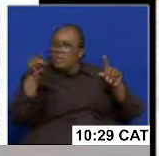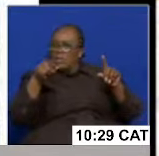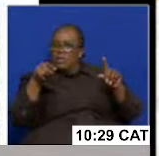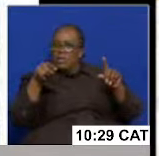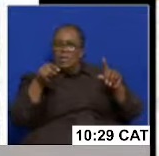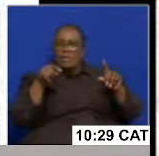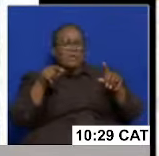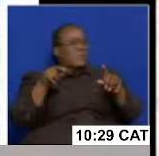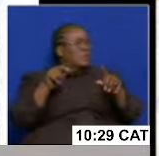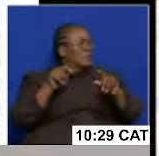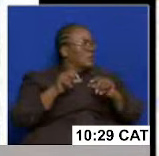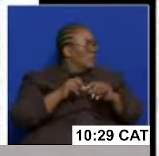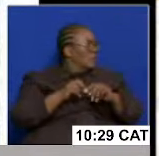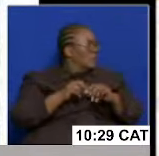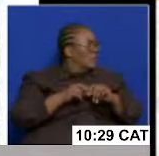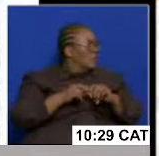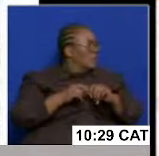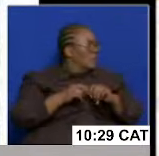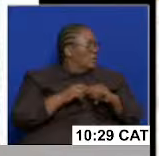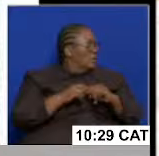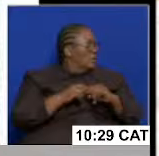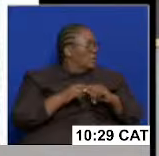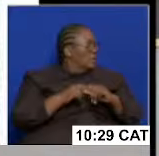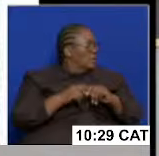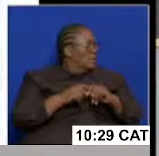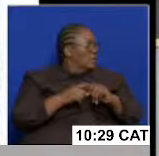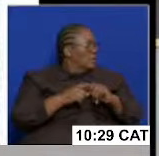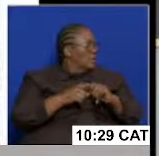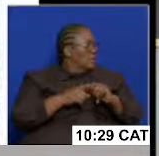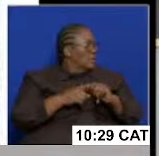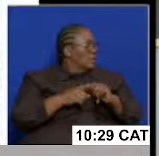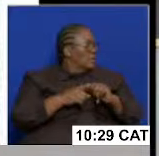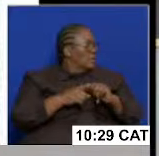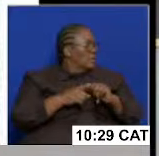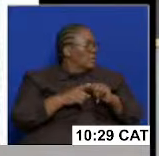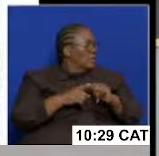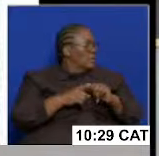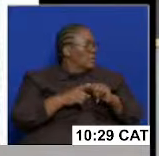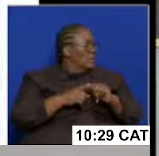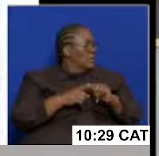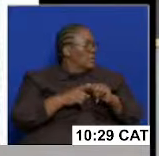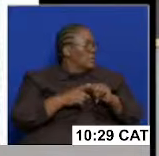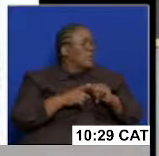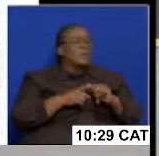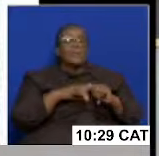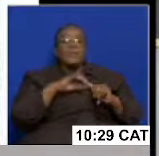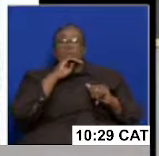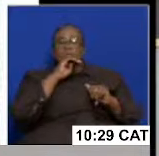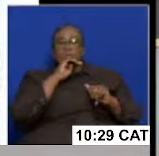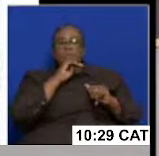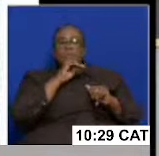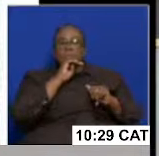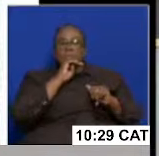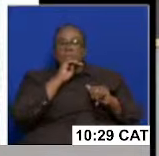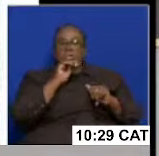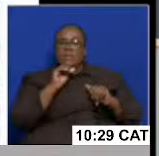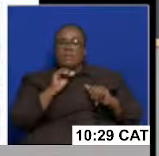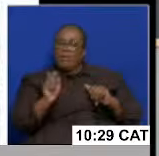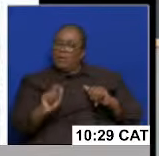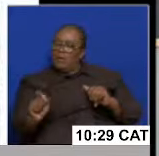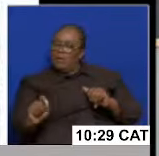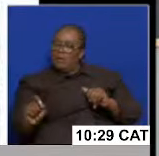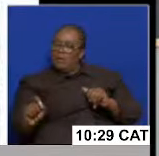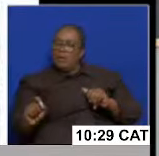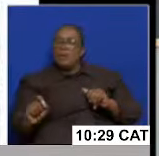to the writing right at the bottom of each picture? Indeed, Chairperson, at the bottom right